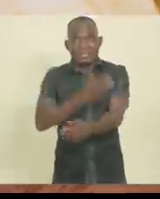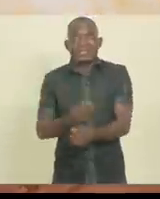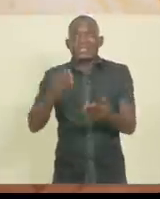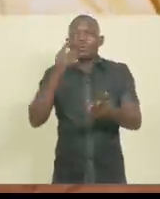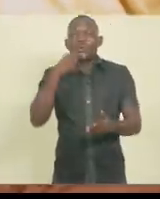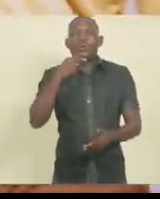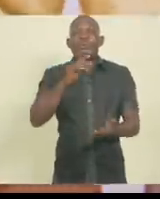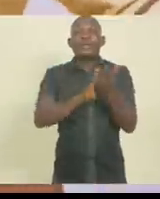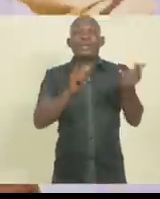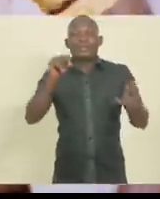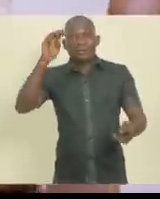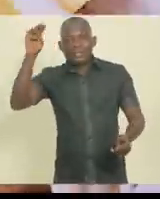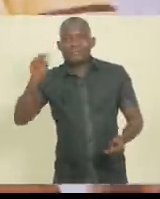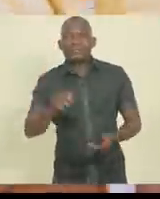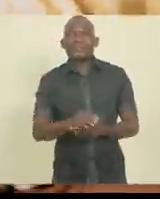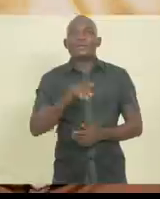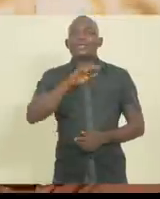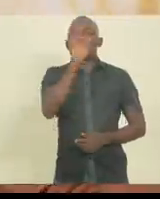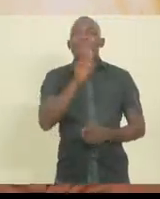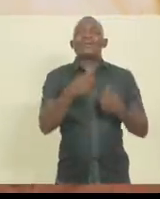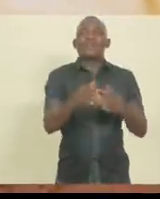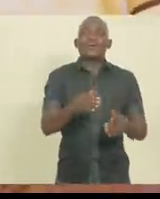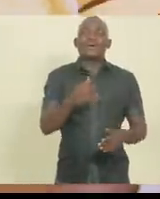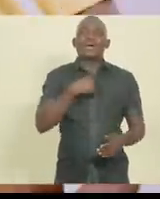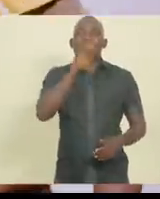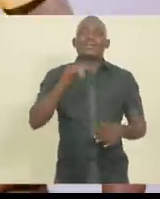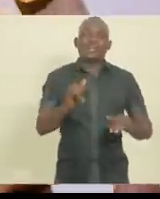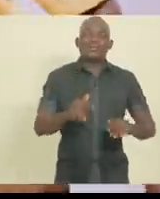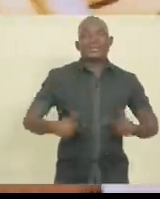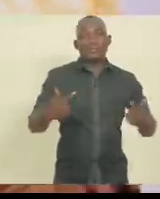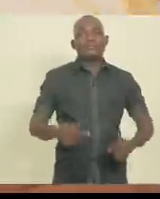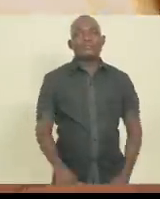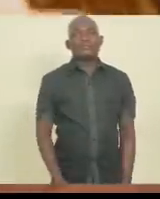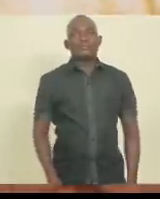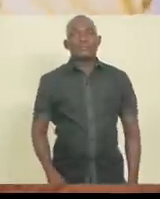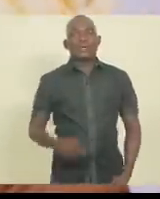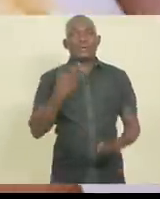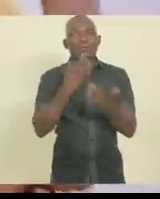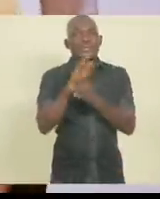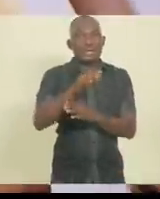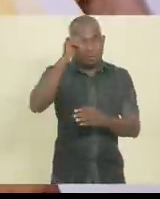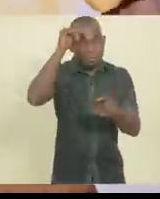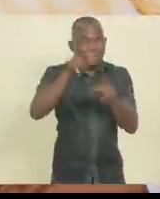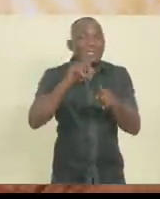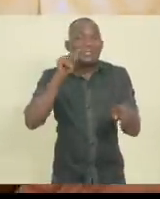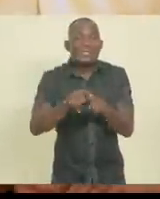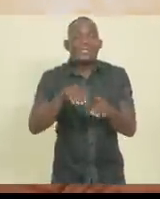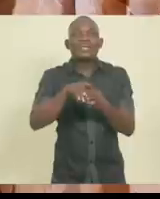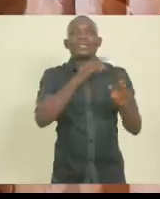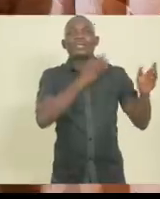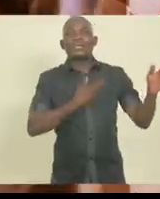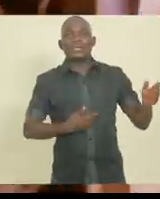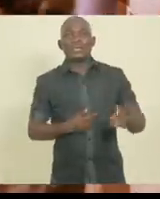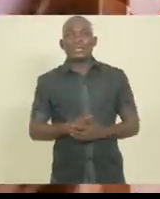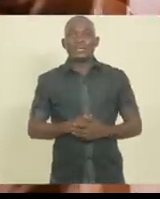That whosoever believeth in him should not perish, but have everlasting life. Good day, my brothers and sisters in Christ.